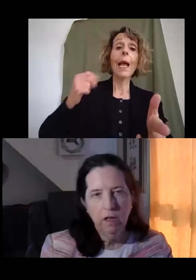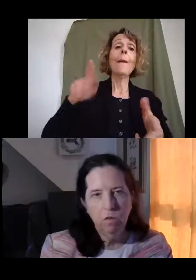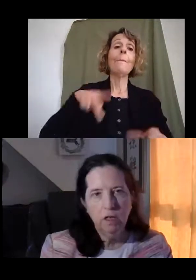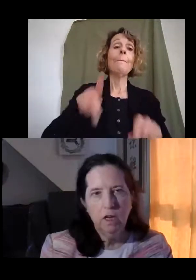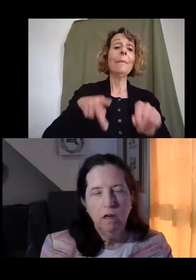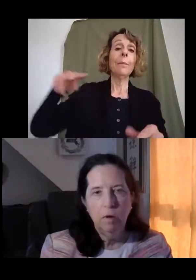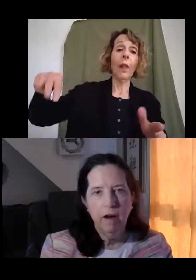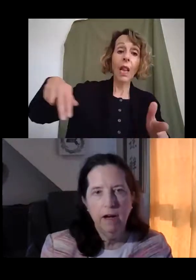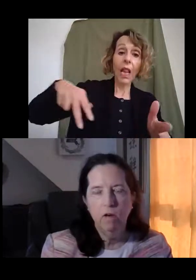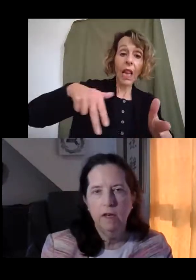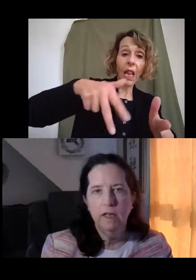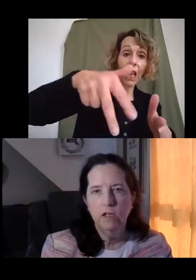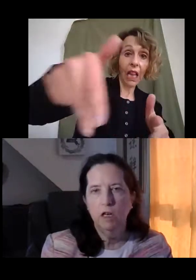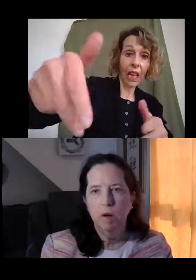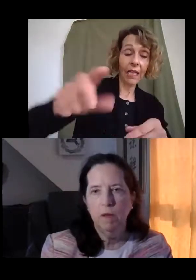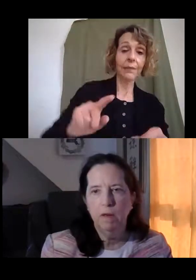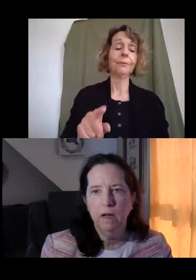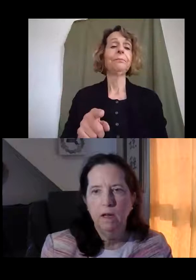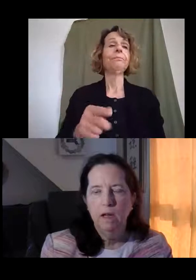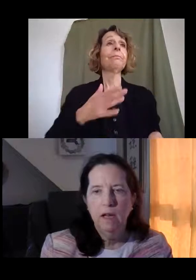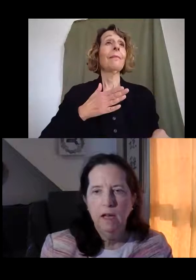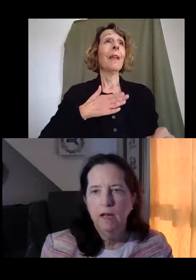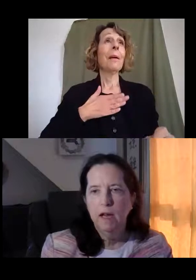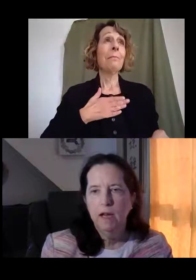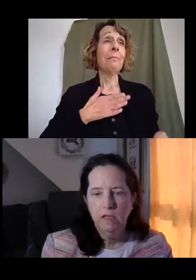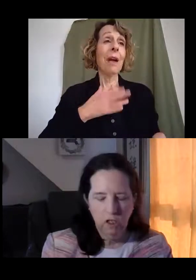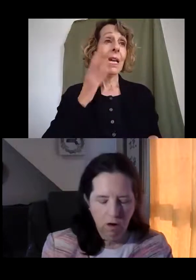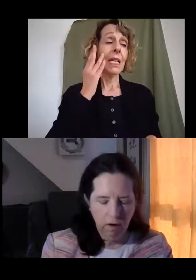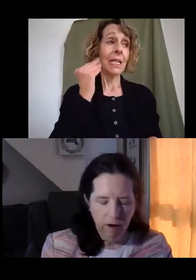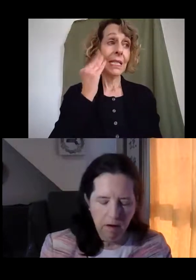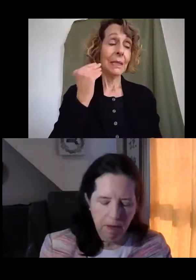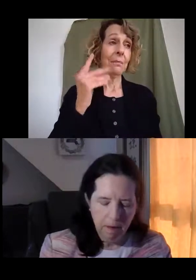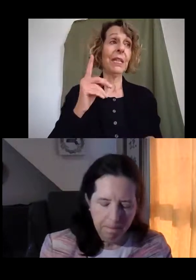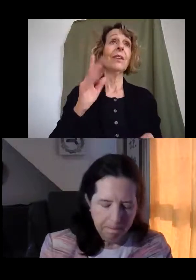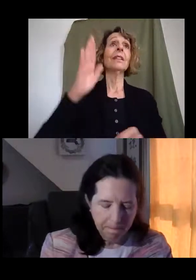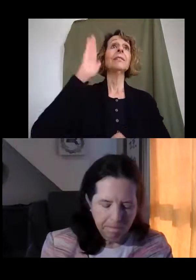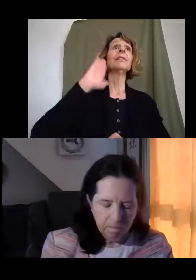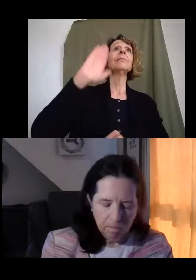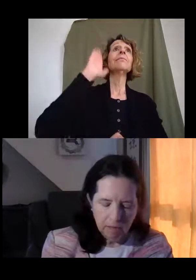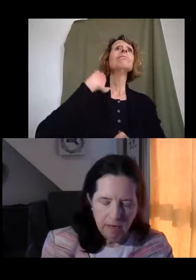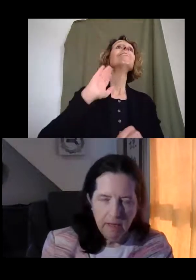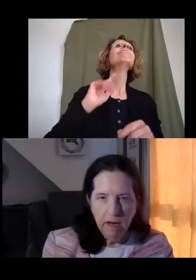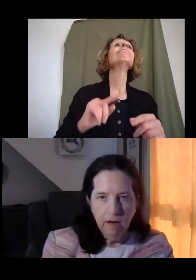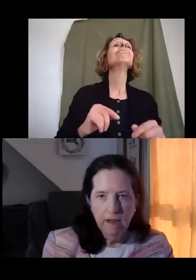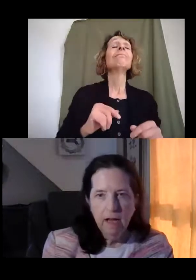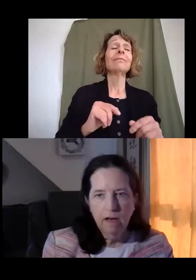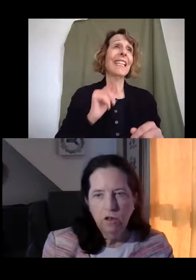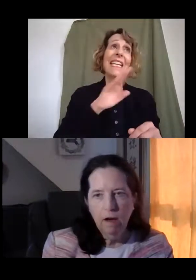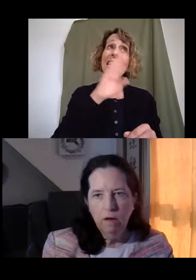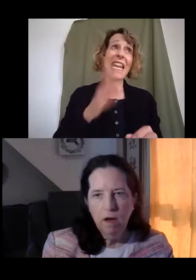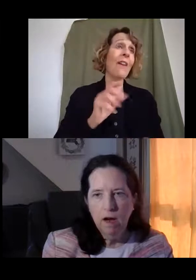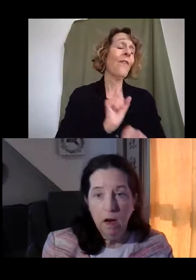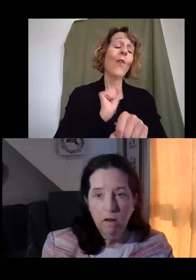never really worked providing orientation and mobility in a snow environment. In the area that